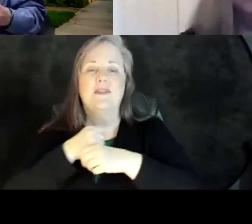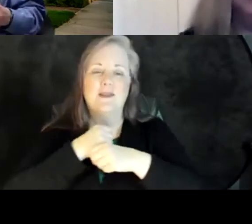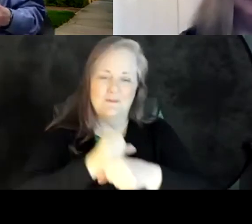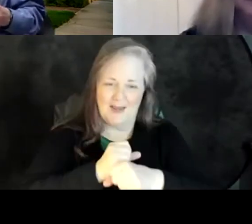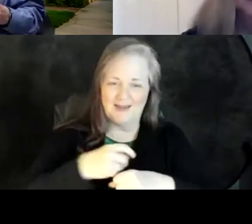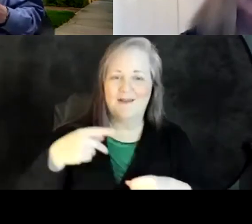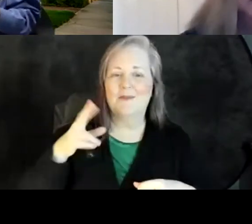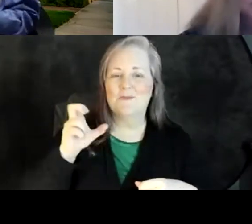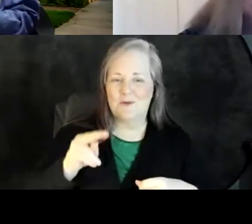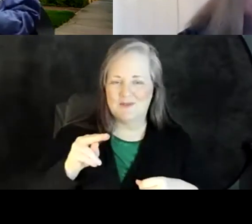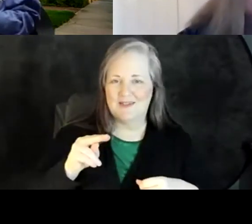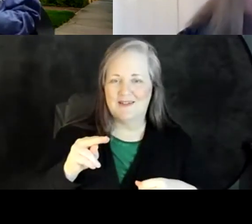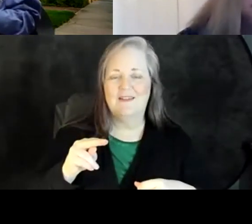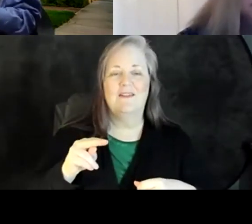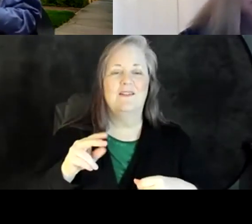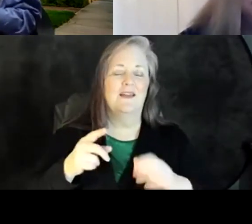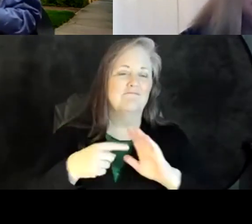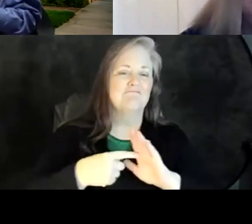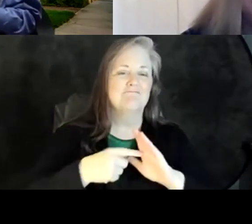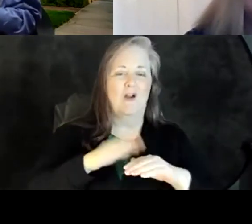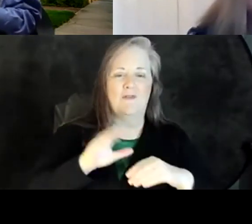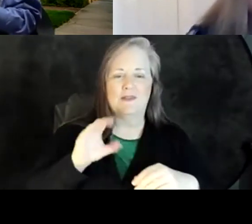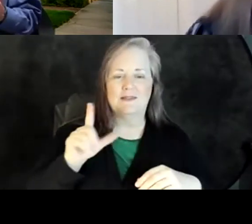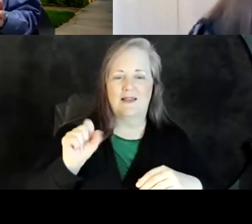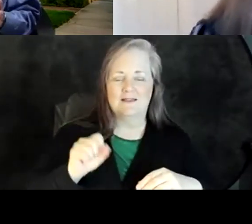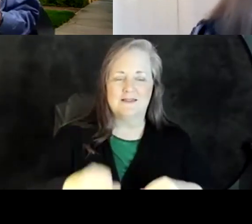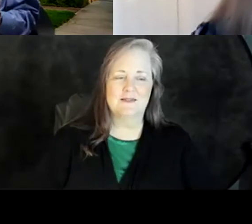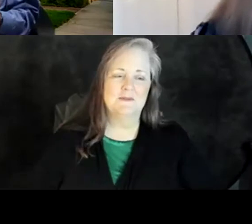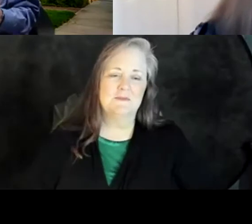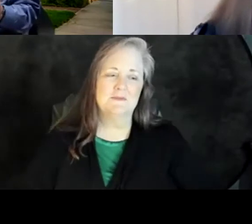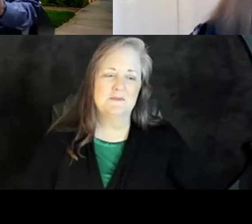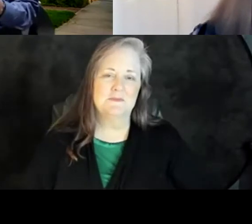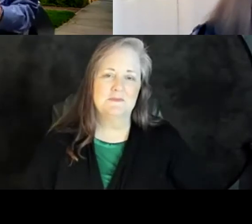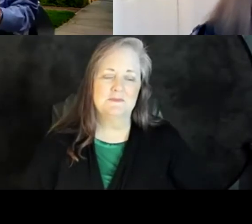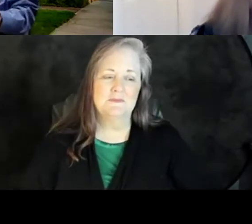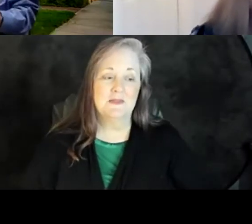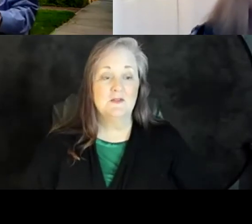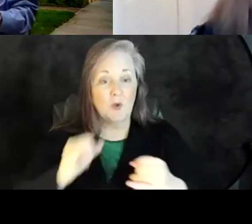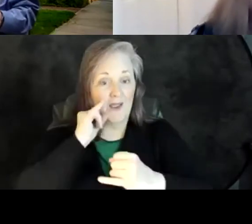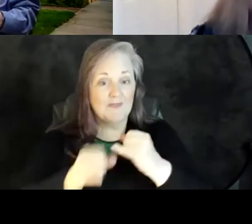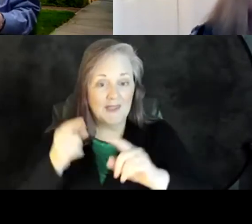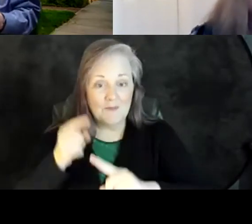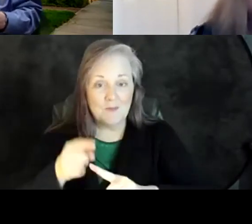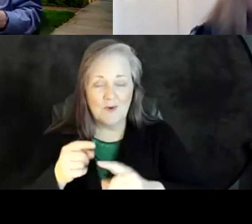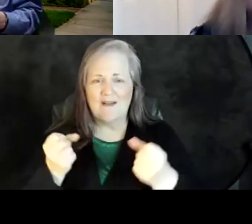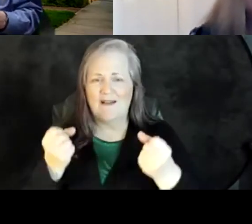that are displayed on the cells. So the endpoint are a bunch of